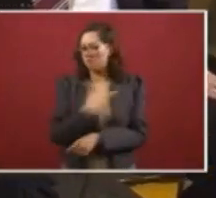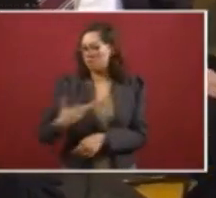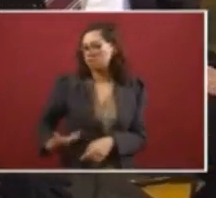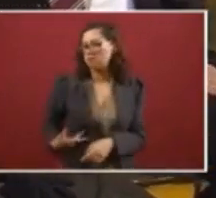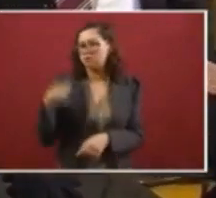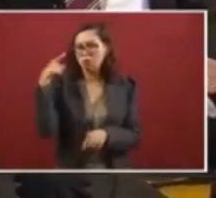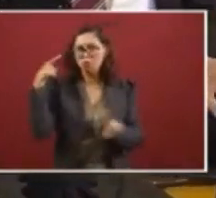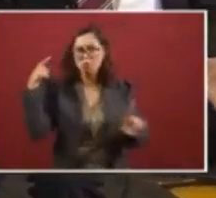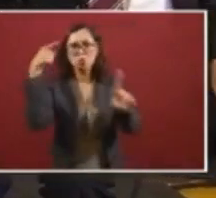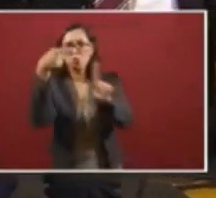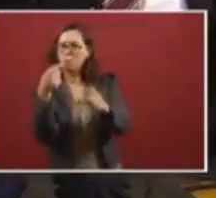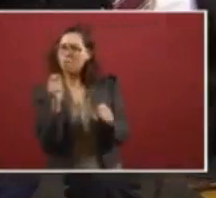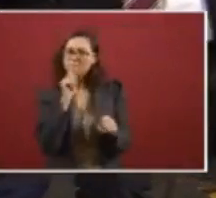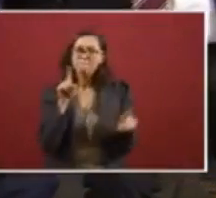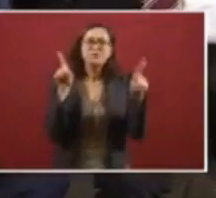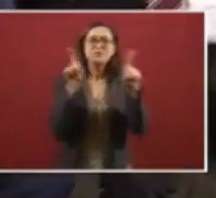done